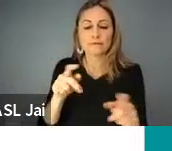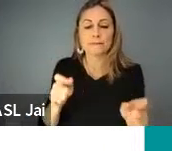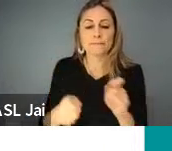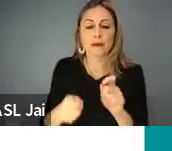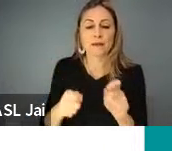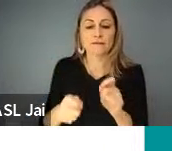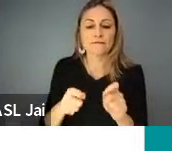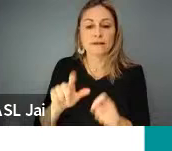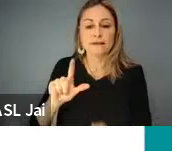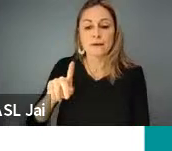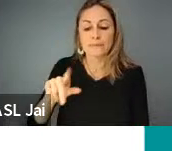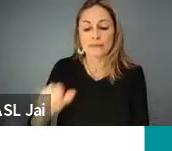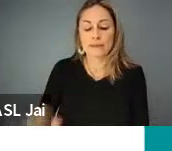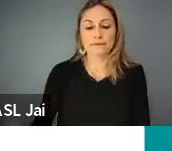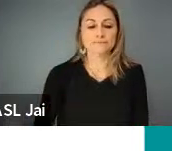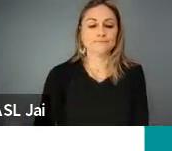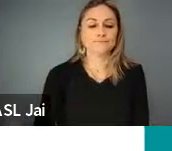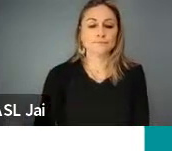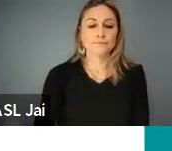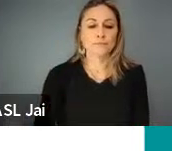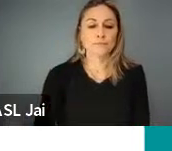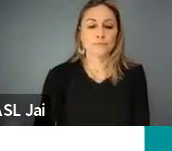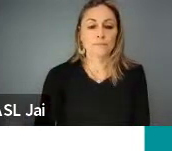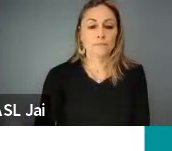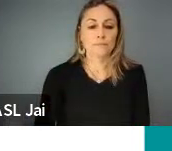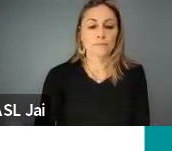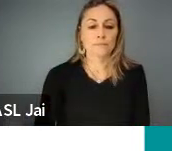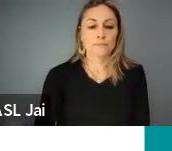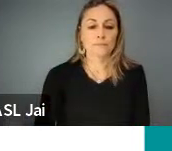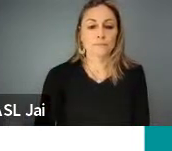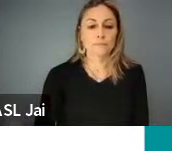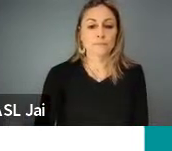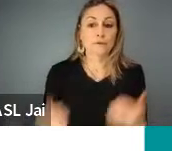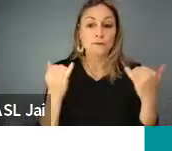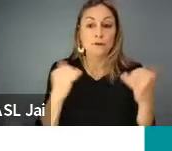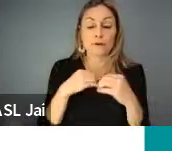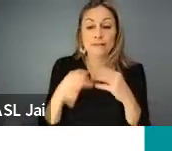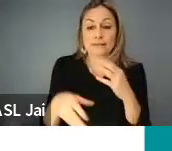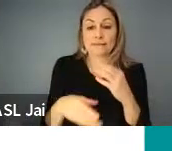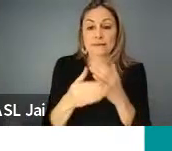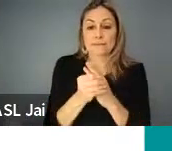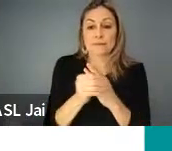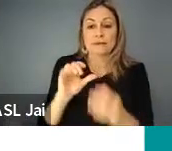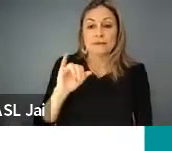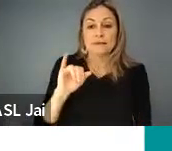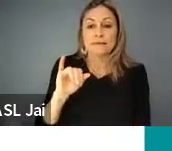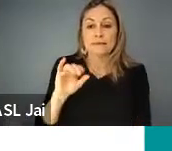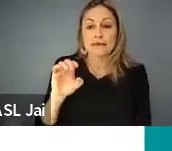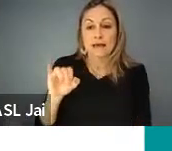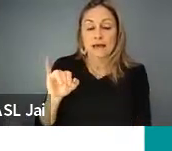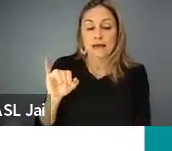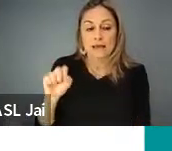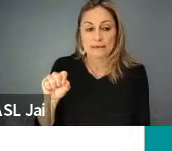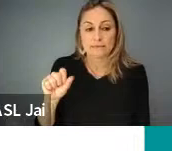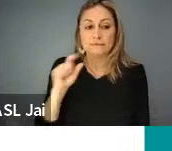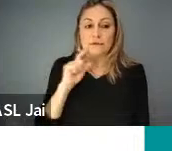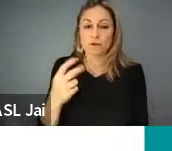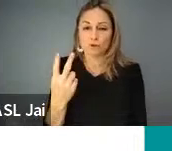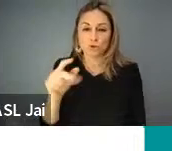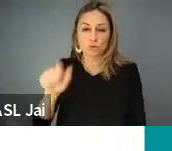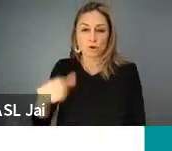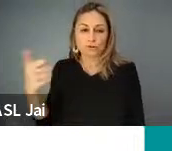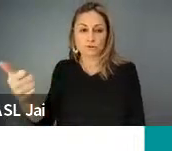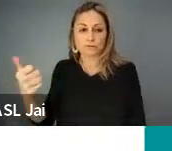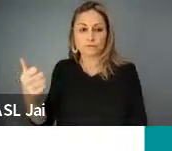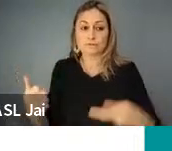LPA. We are in the supplemental EIS. We are looking at two alternatives. One is the